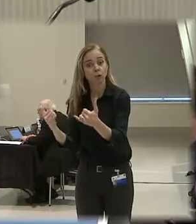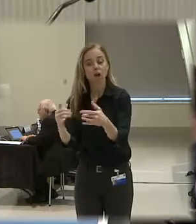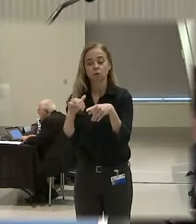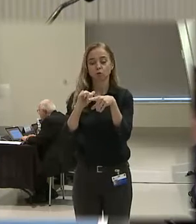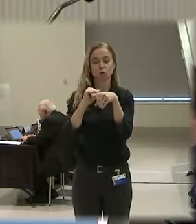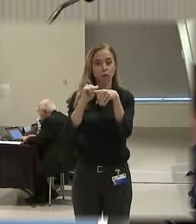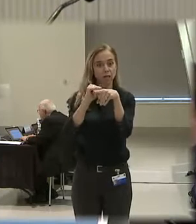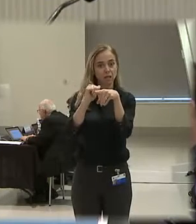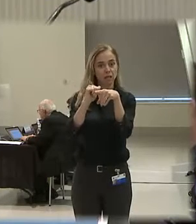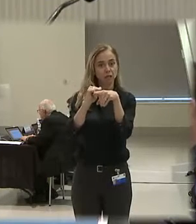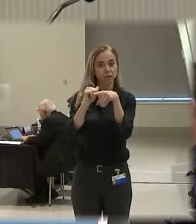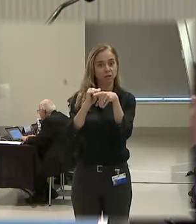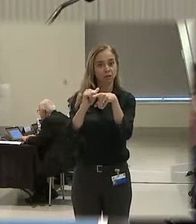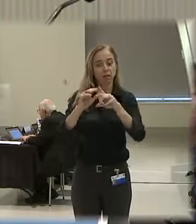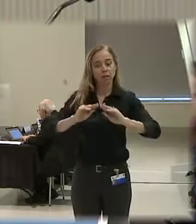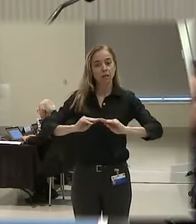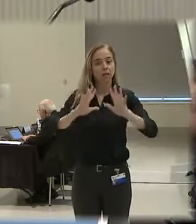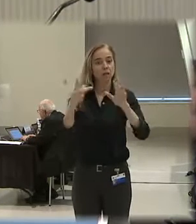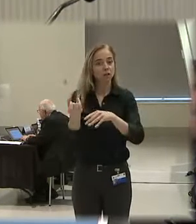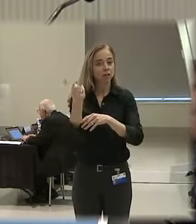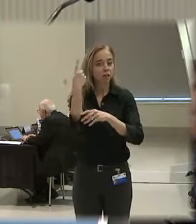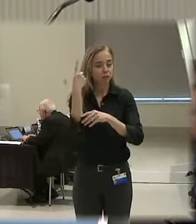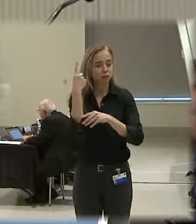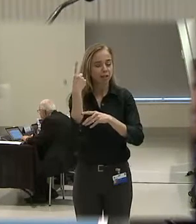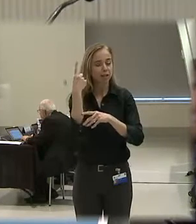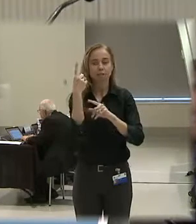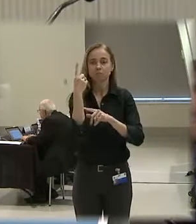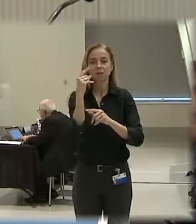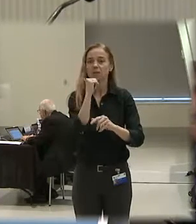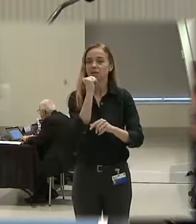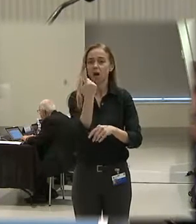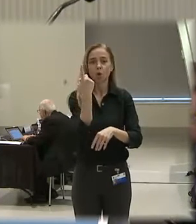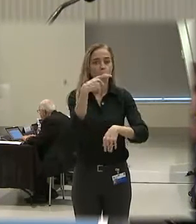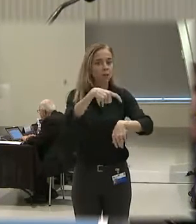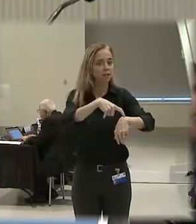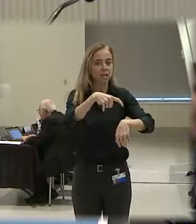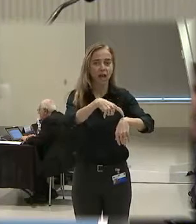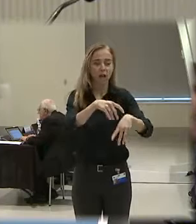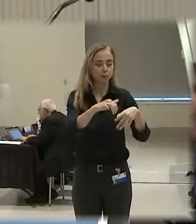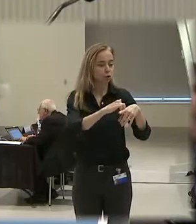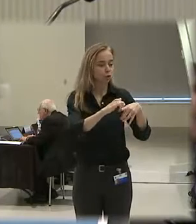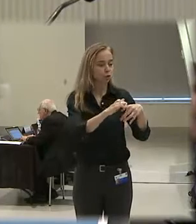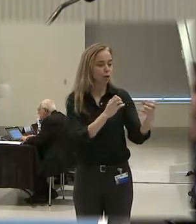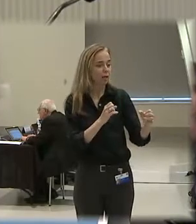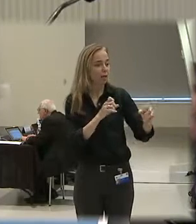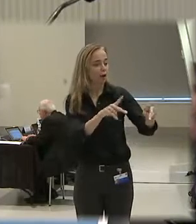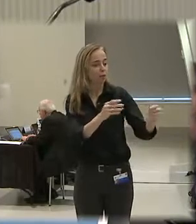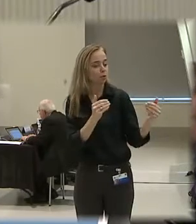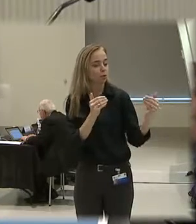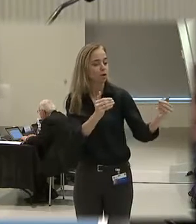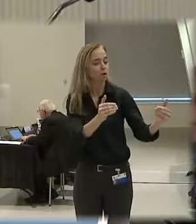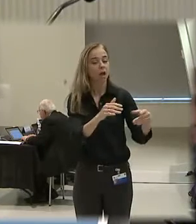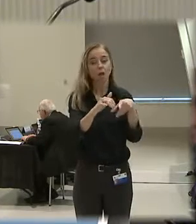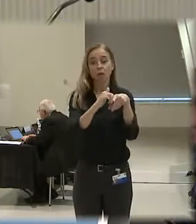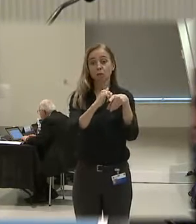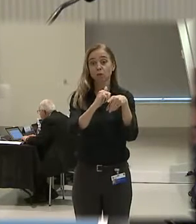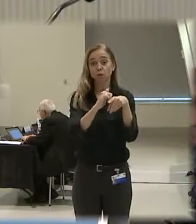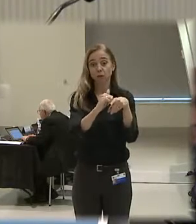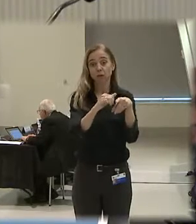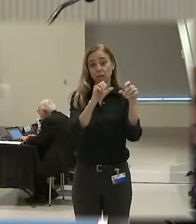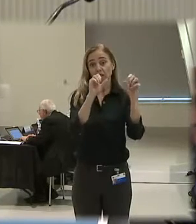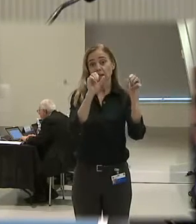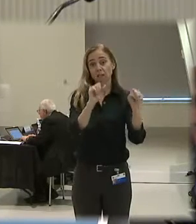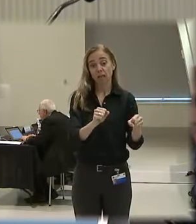training. Clearly understanding is not just a one-time training opportunity, but the training that you can